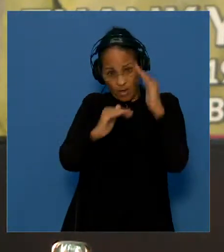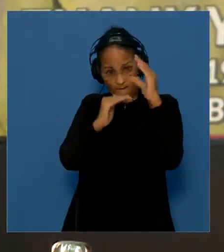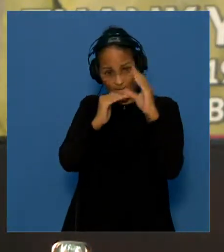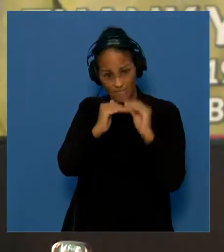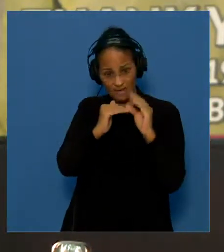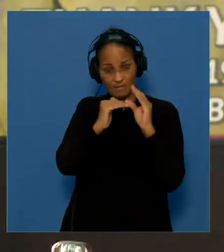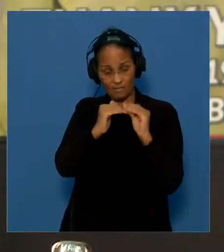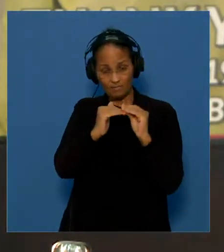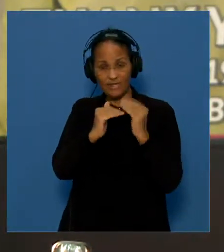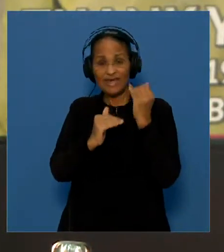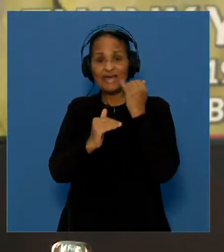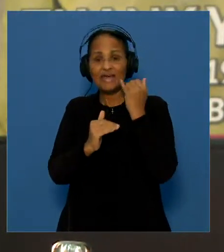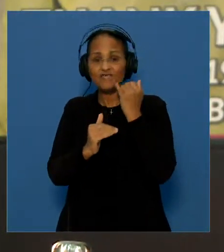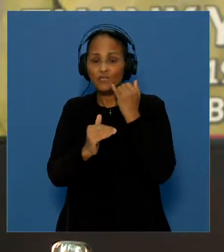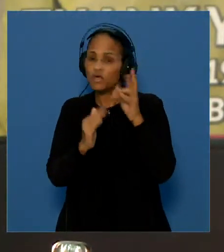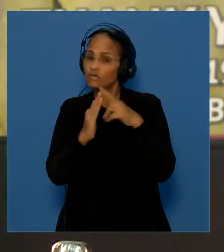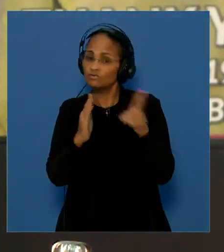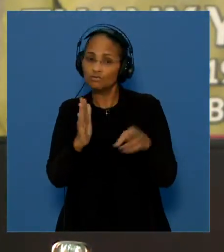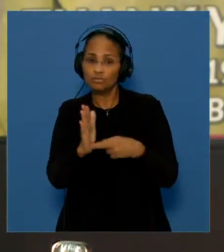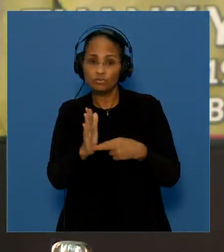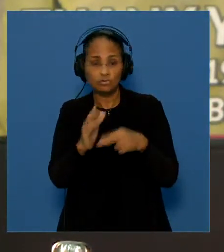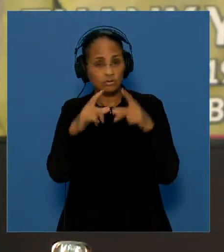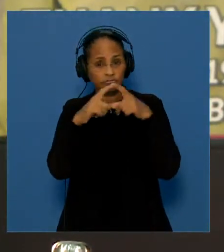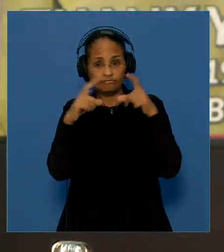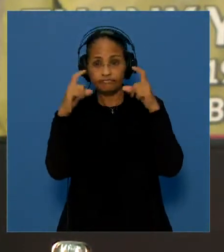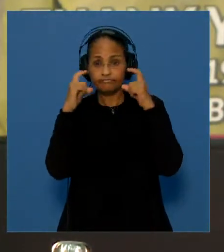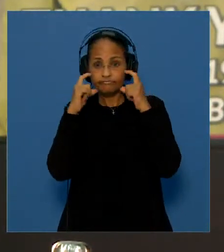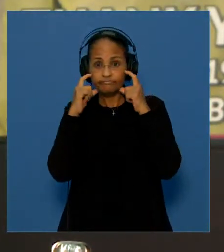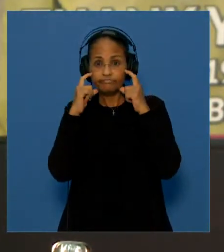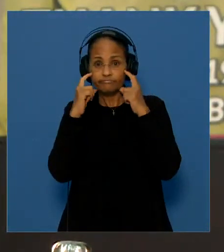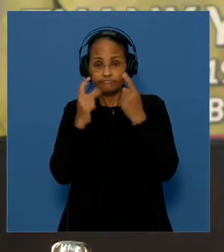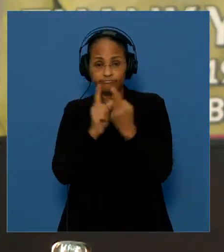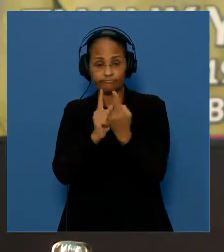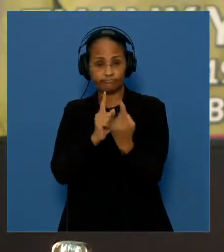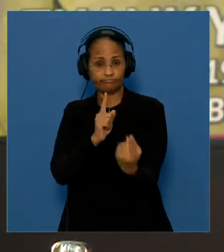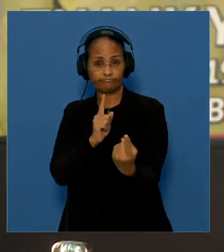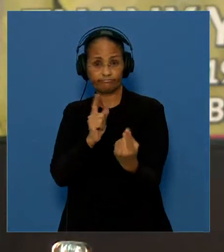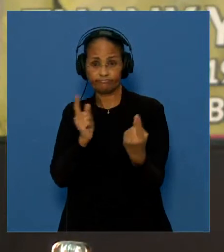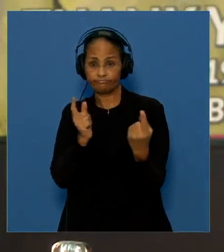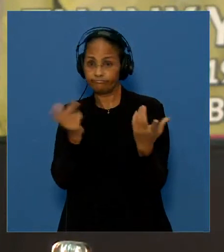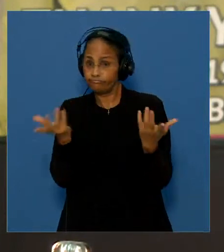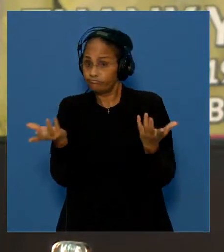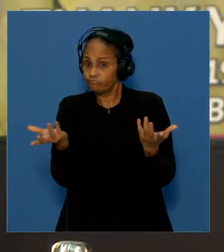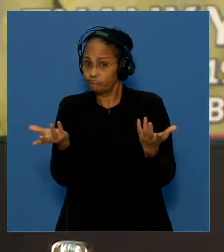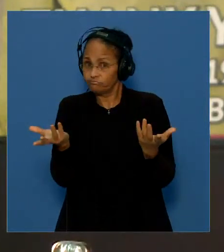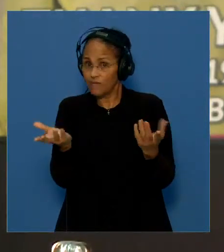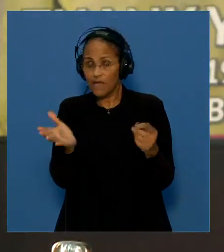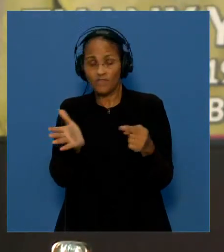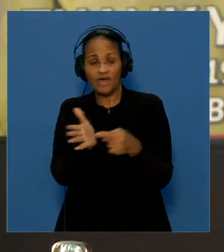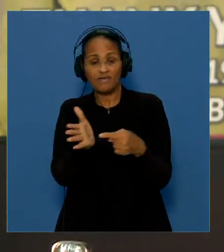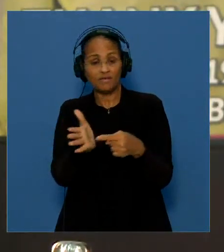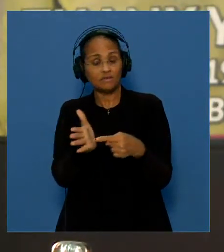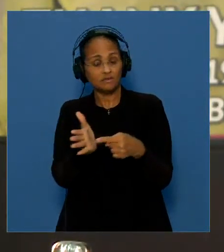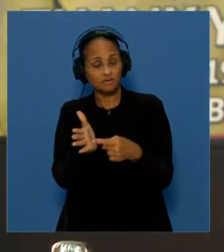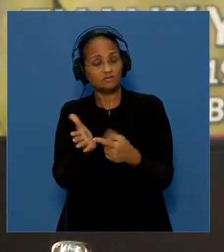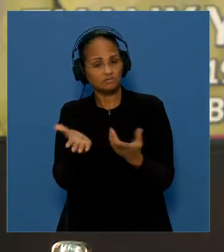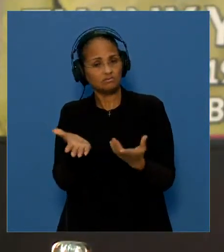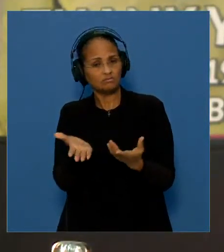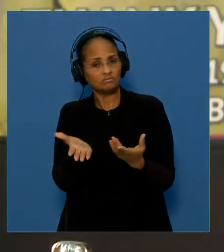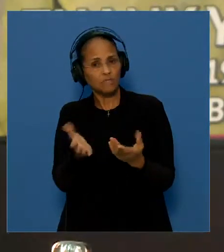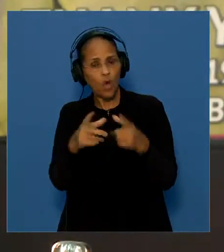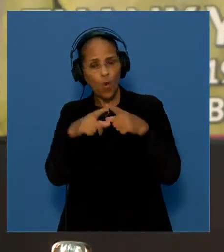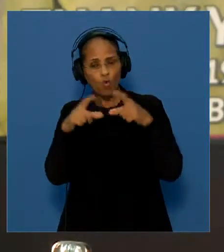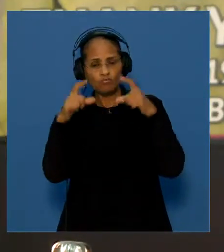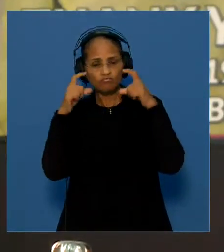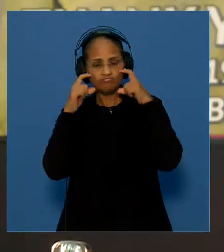by applying mitigants, simple mitigants such as wearing our mask and physical distancing. The evidence is strong. Wearing your mask helps